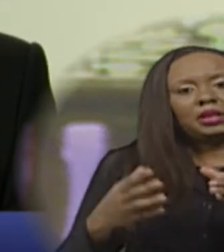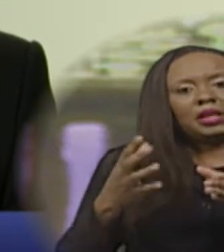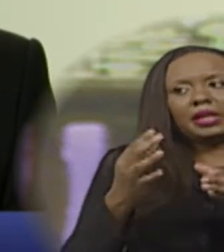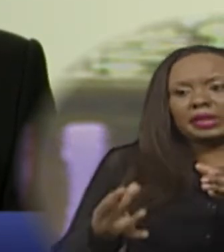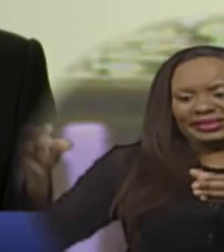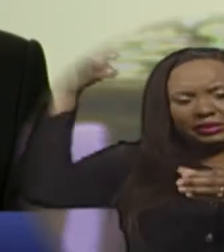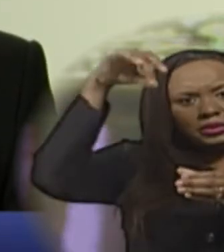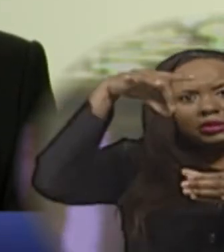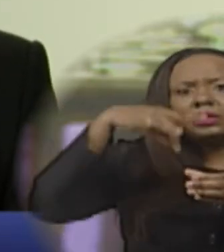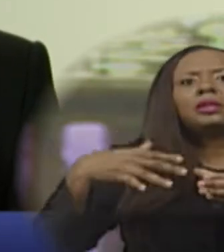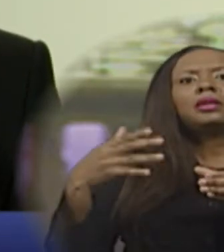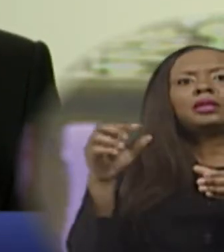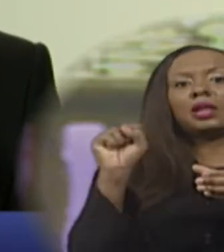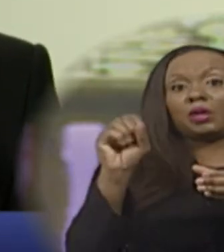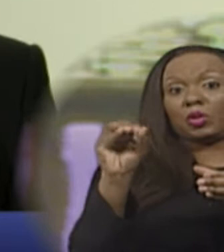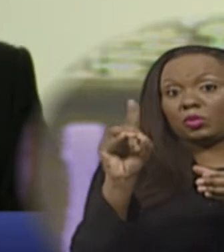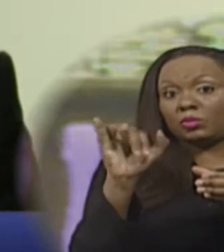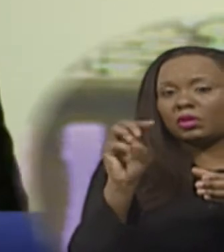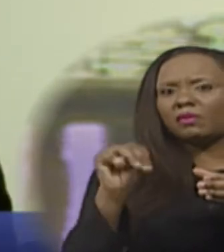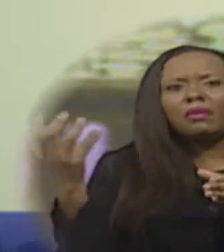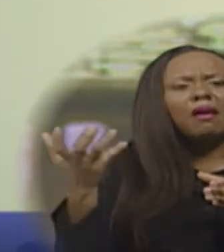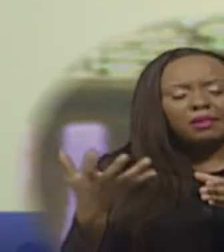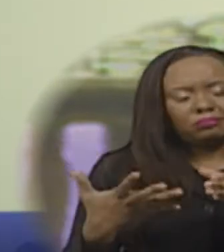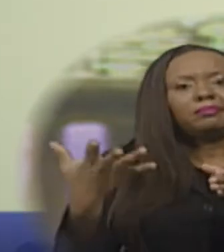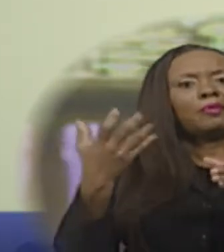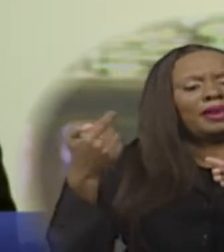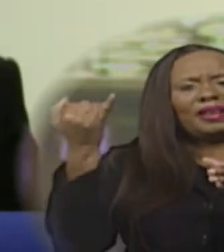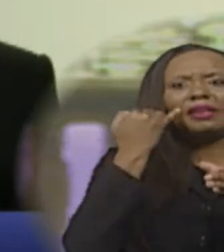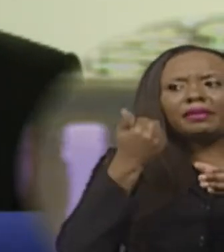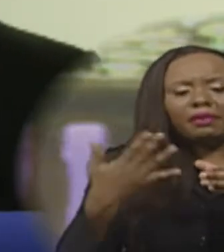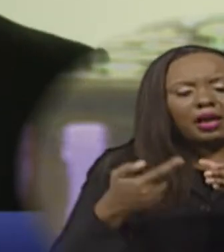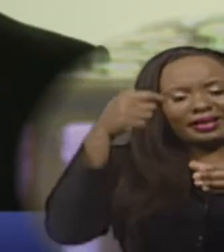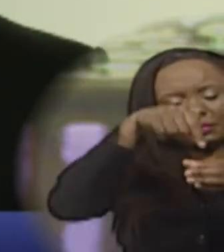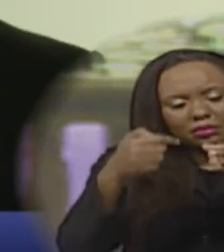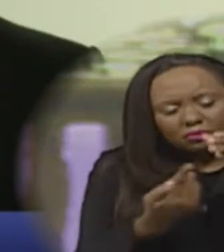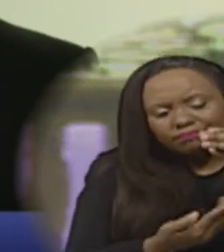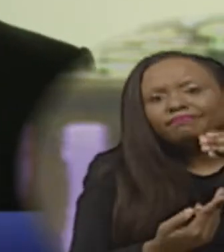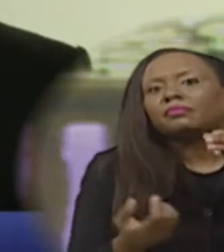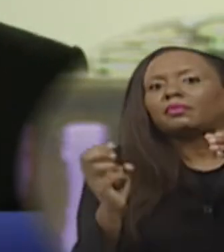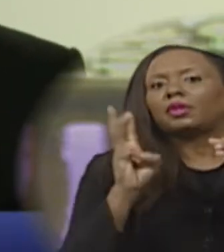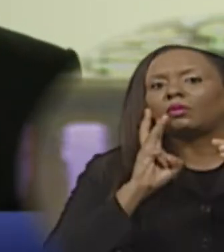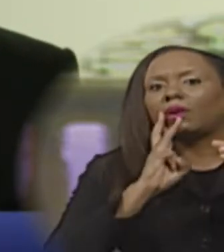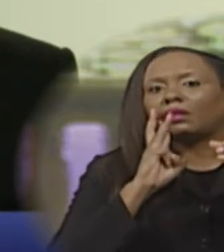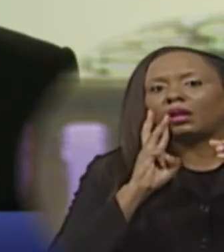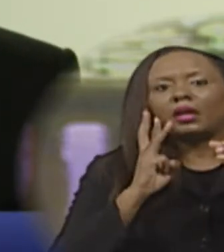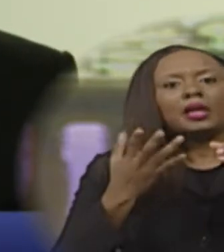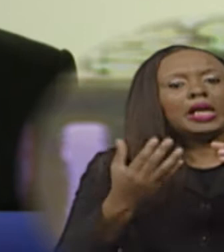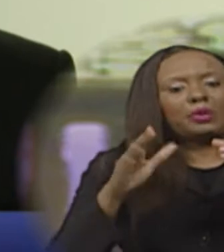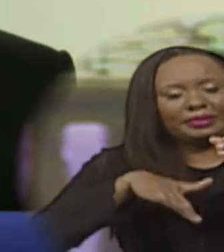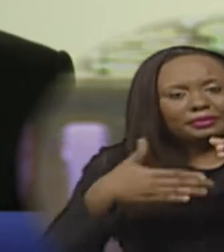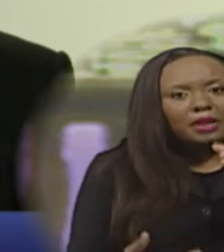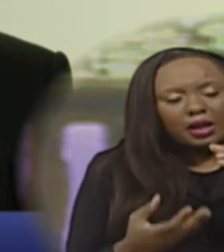thiosulfate. That really is to make sure that you kill any chlorine that's in the water so that the bacteria that is there